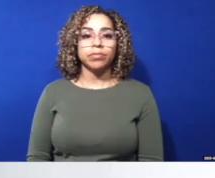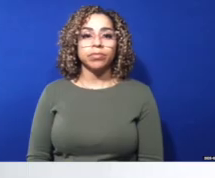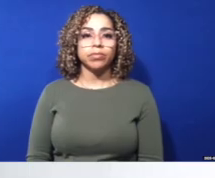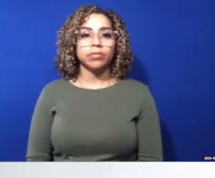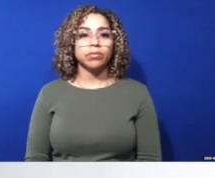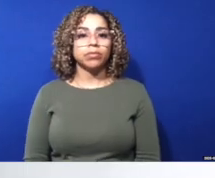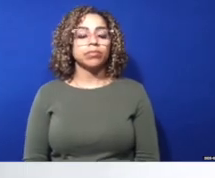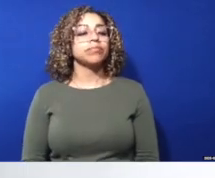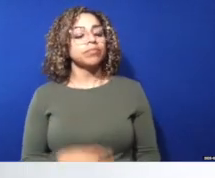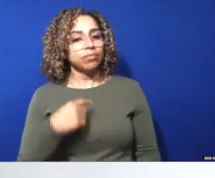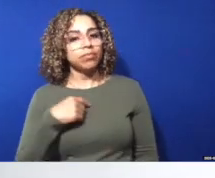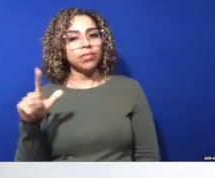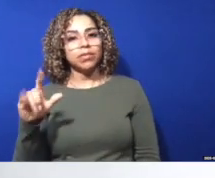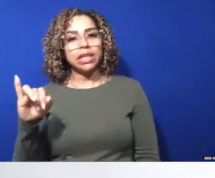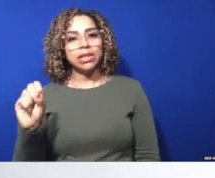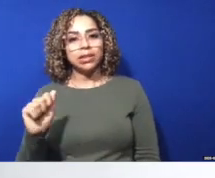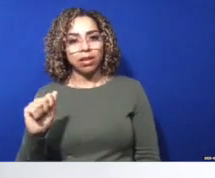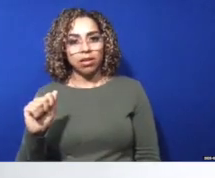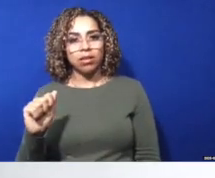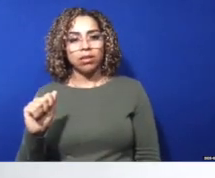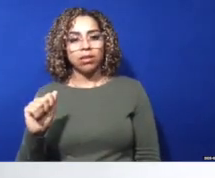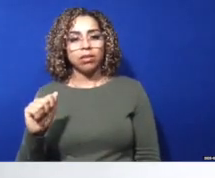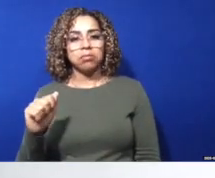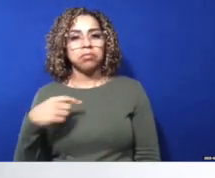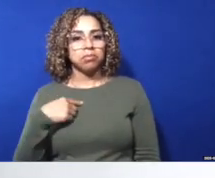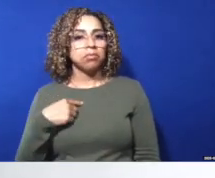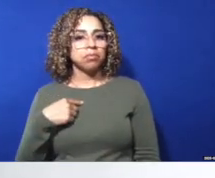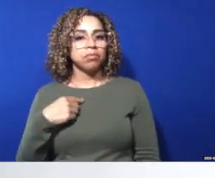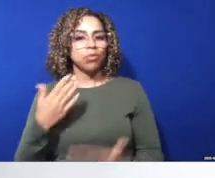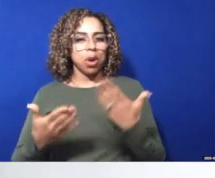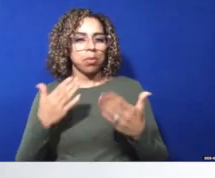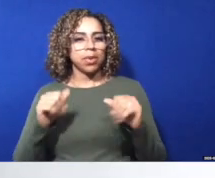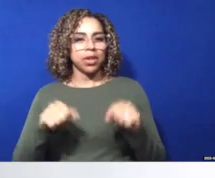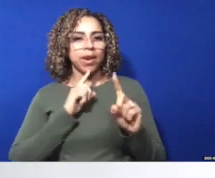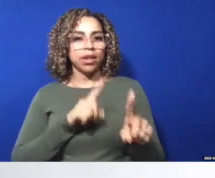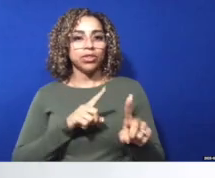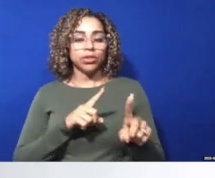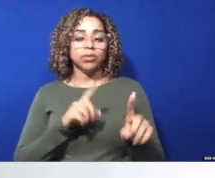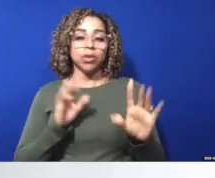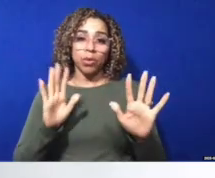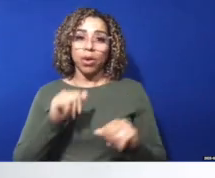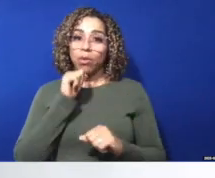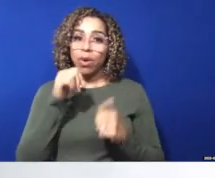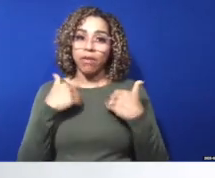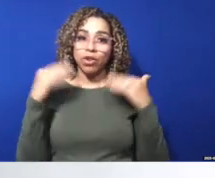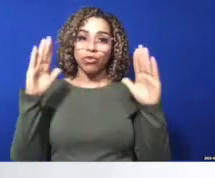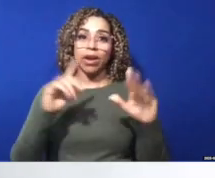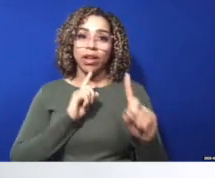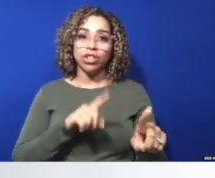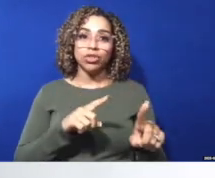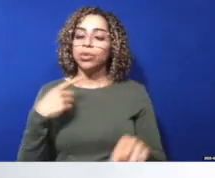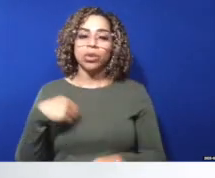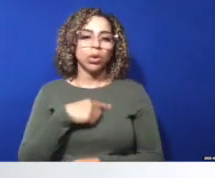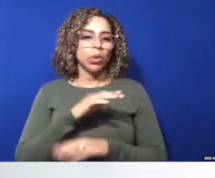So this is Lisa McCumber. I probably take that, although I don't have a great answer for you. We don't